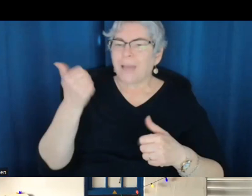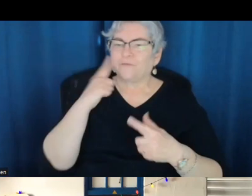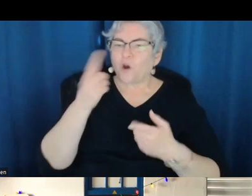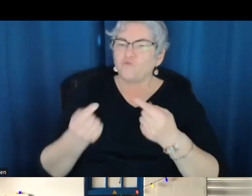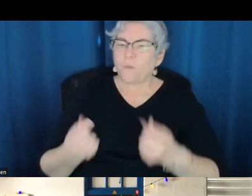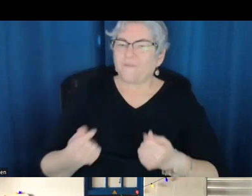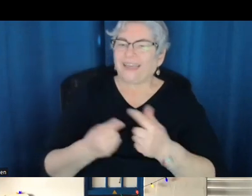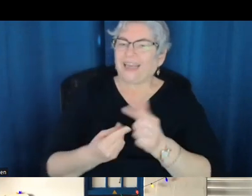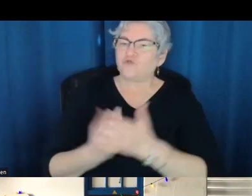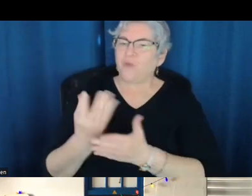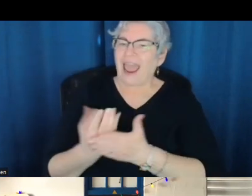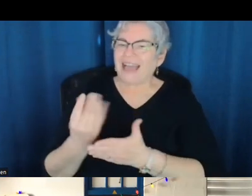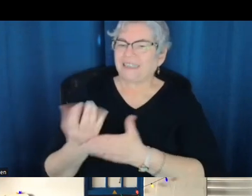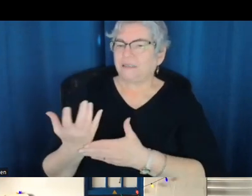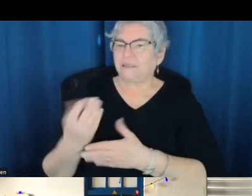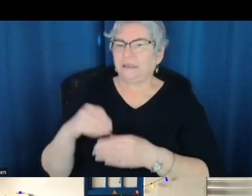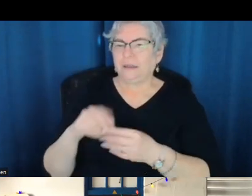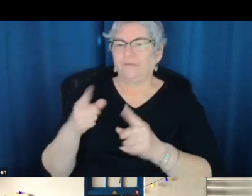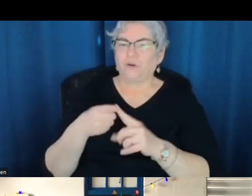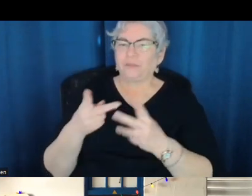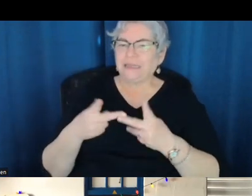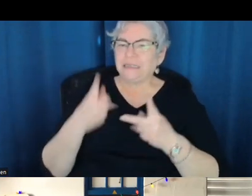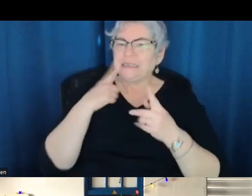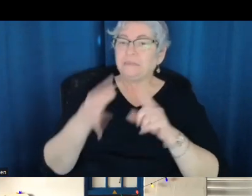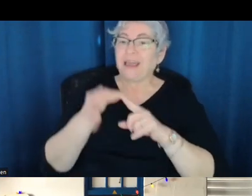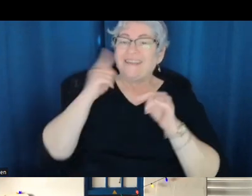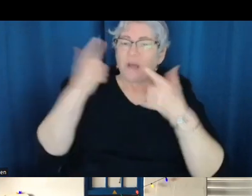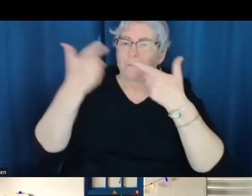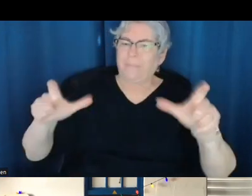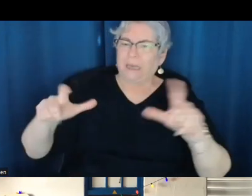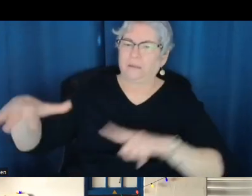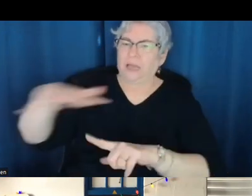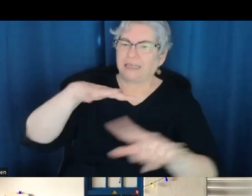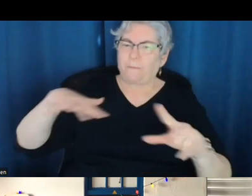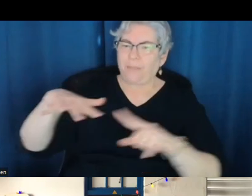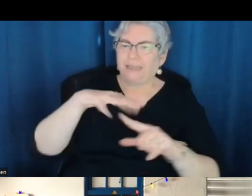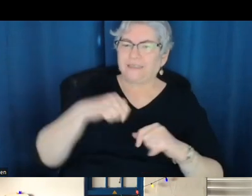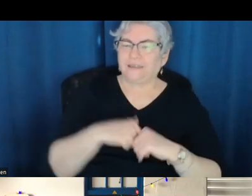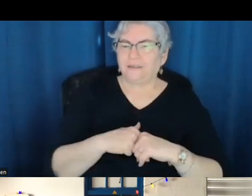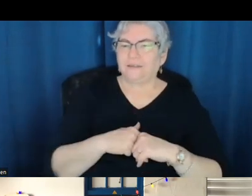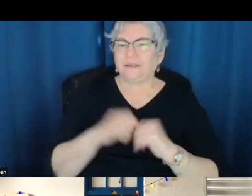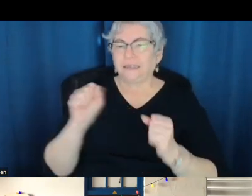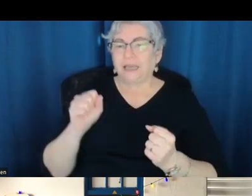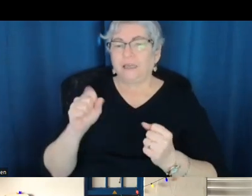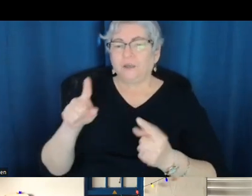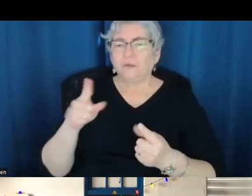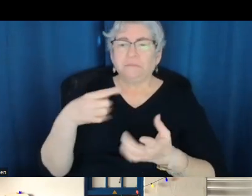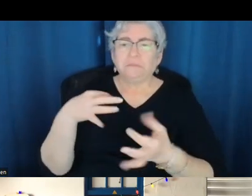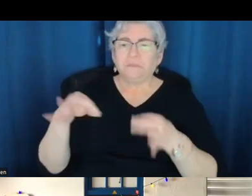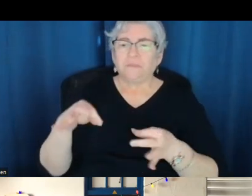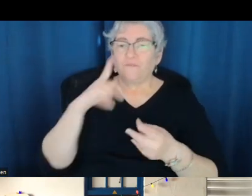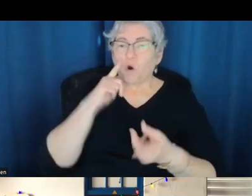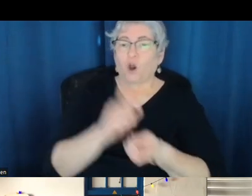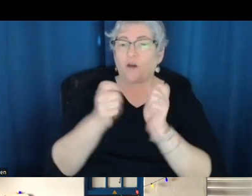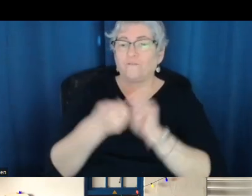in the first place, especially in larger spaces? And then in general, can you address techniques for converting